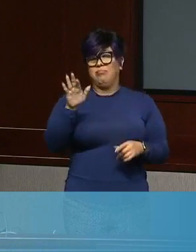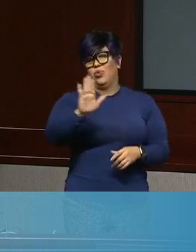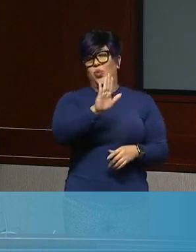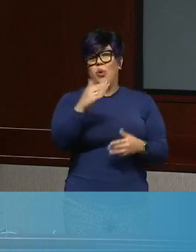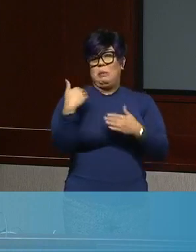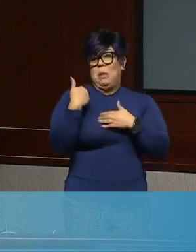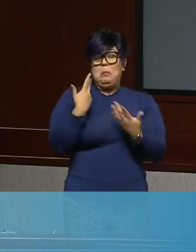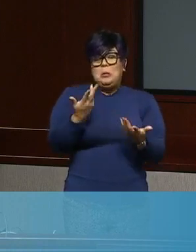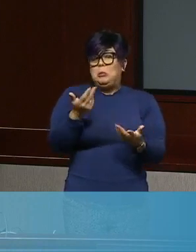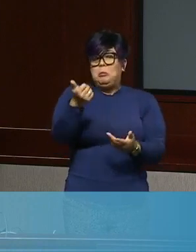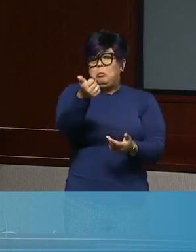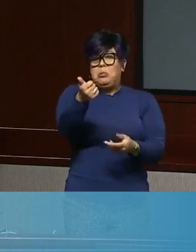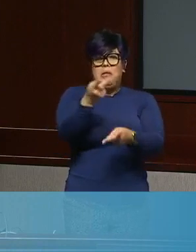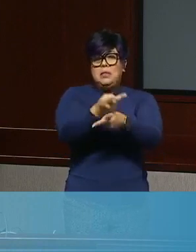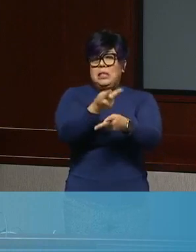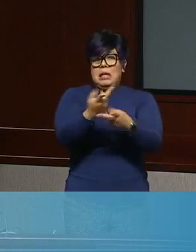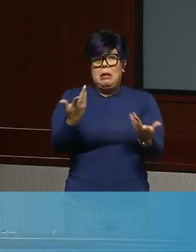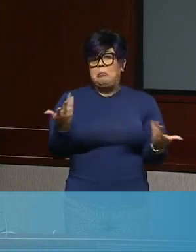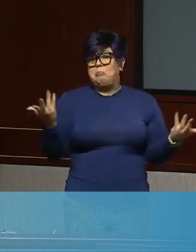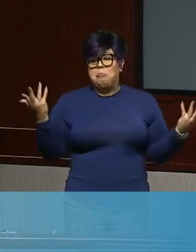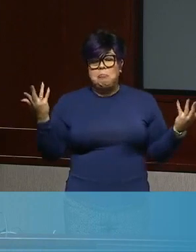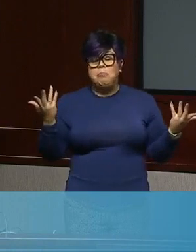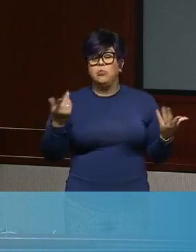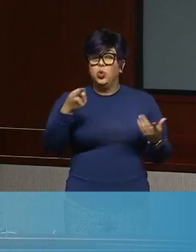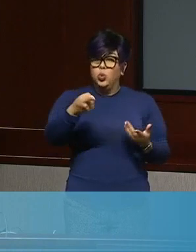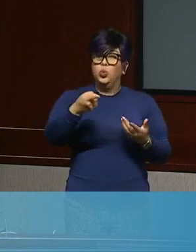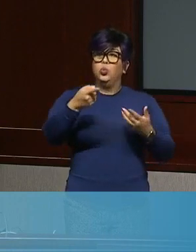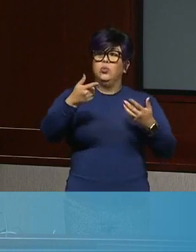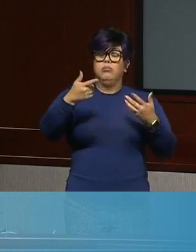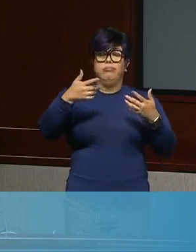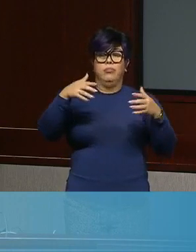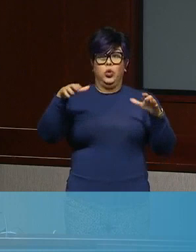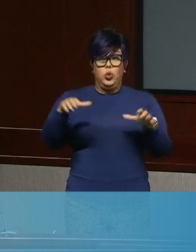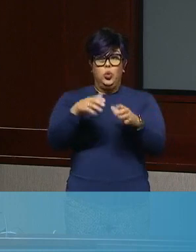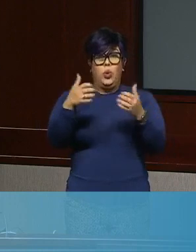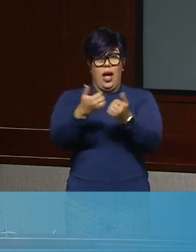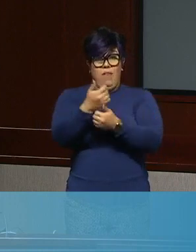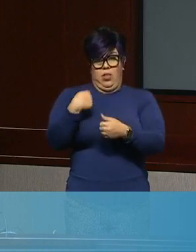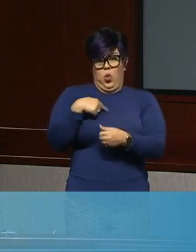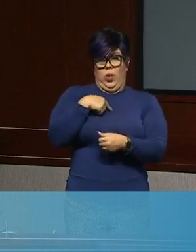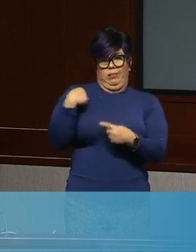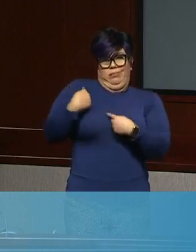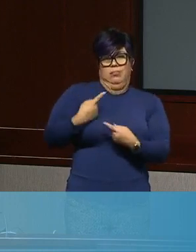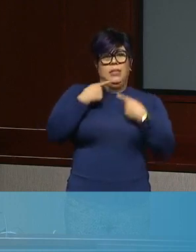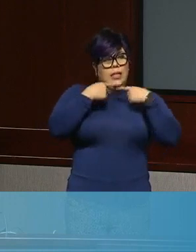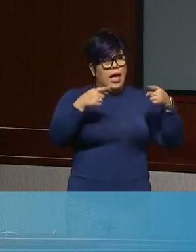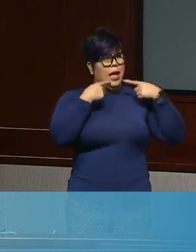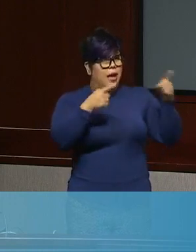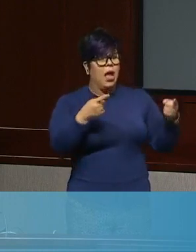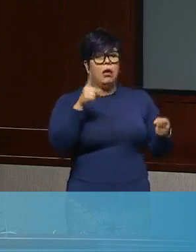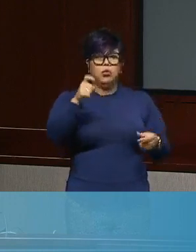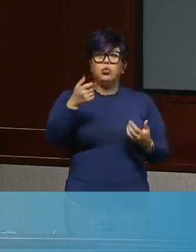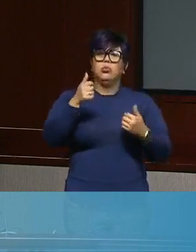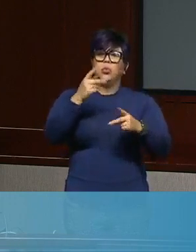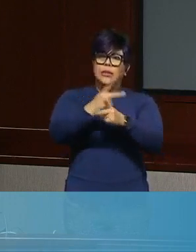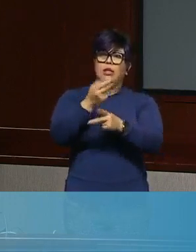to take personal responsibility and do all the things that we've been talking about to protect themselves and others.